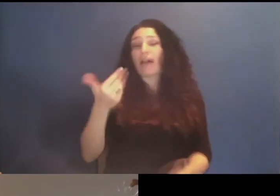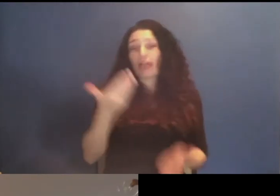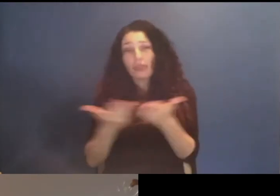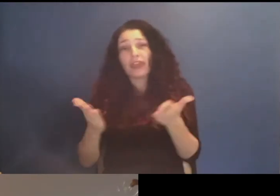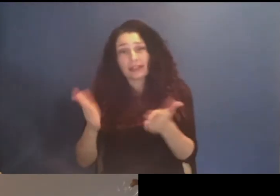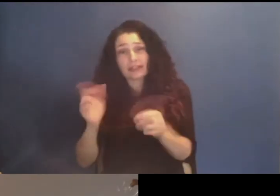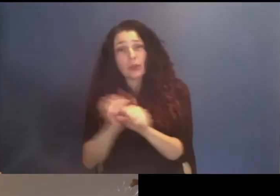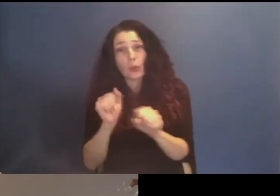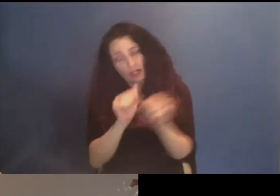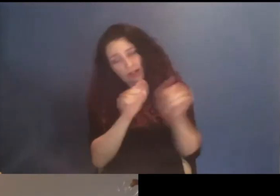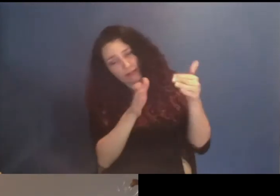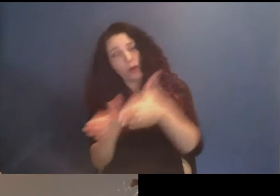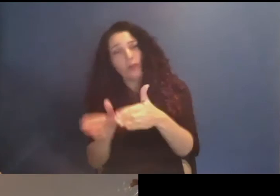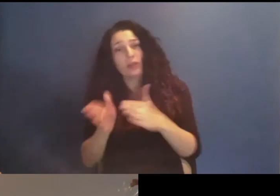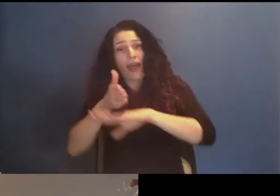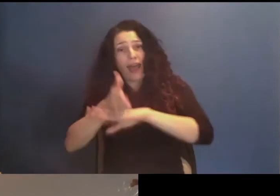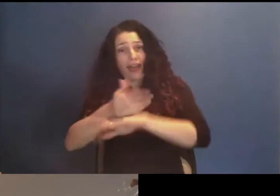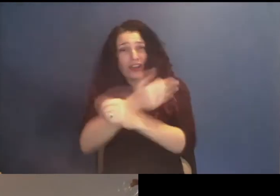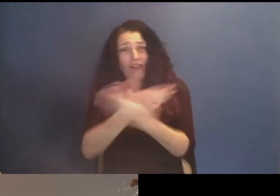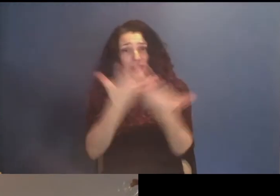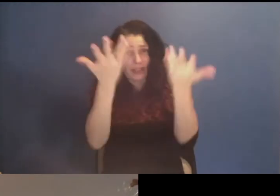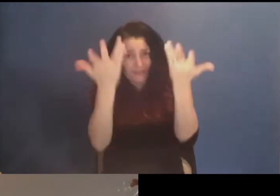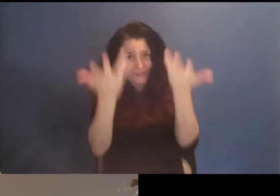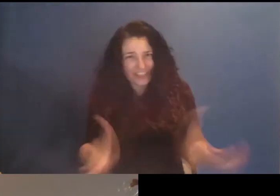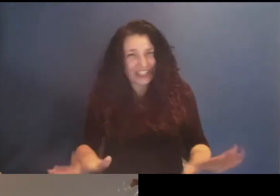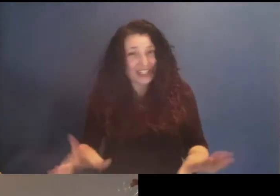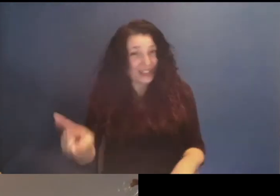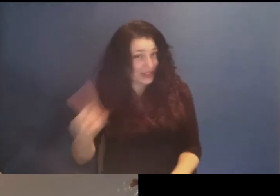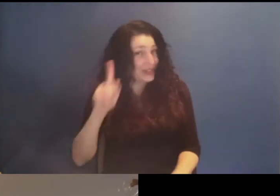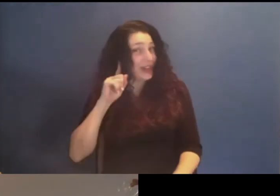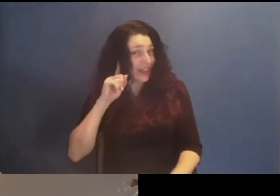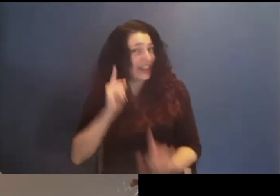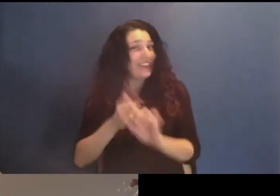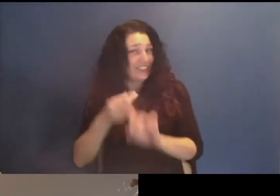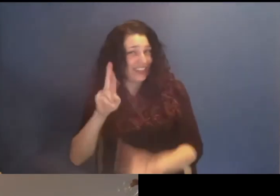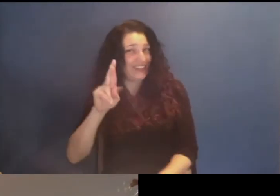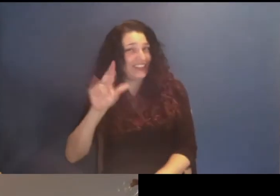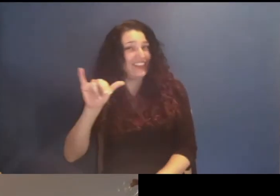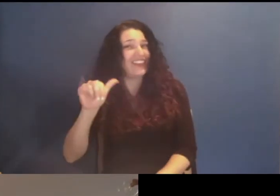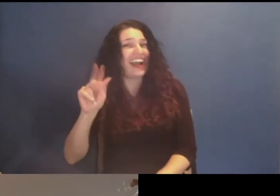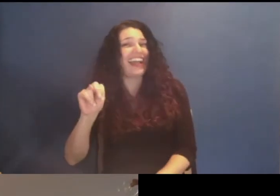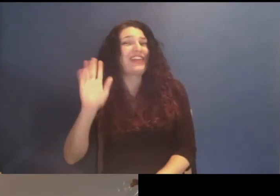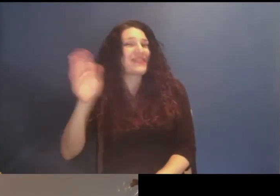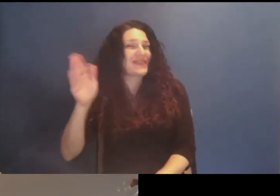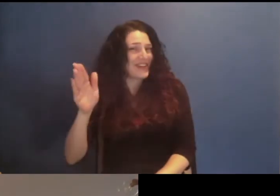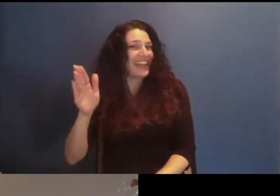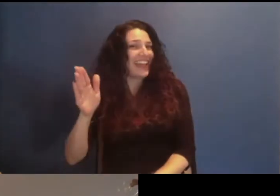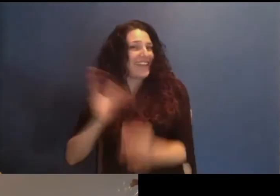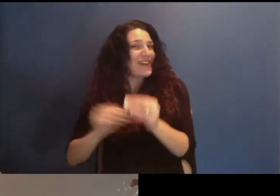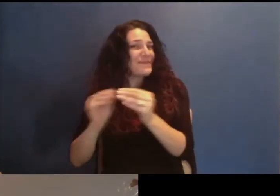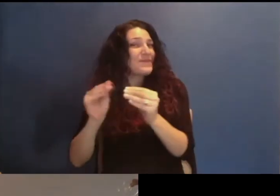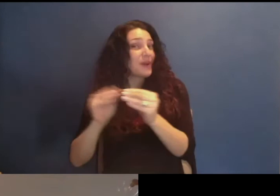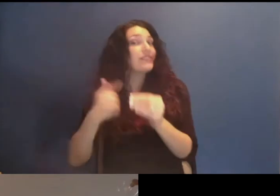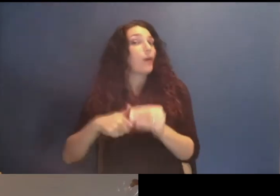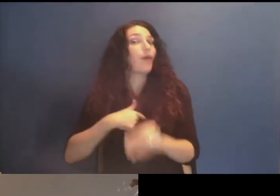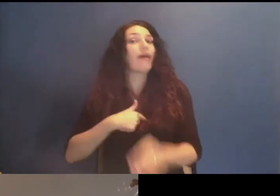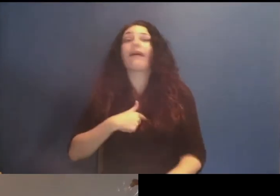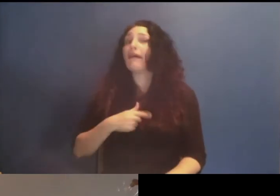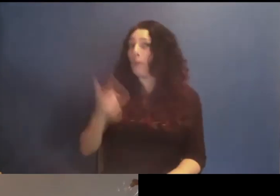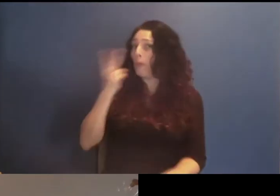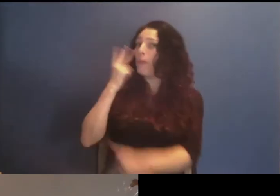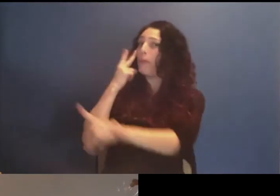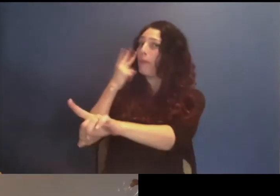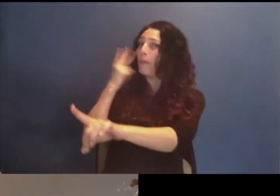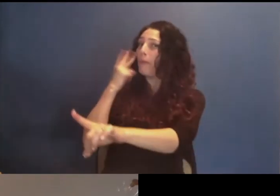all over, you guys heard it first, you're going to get a lot of stuff from Ryan. So we're holding you to it. Oh, that's good. I love that. I love